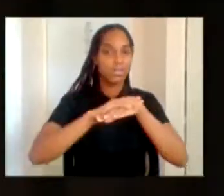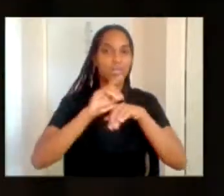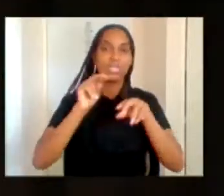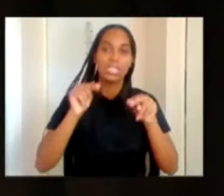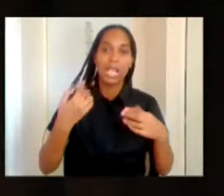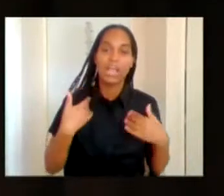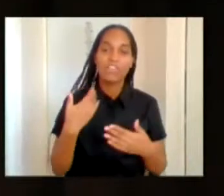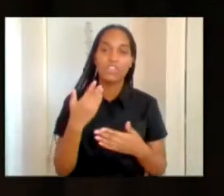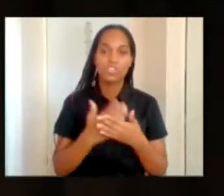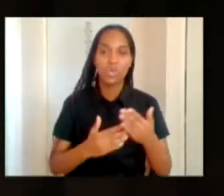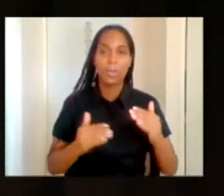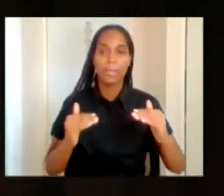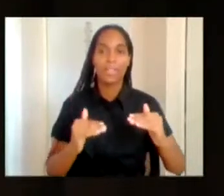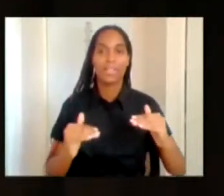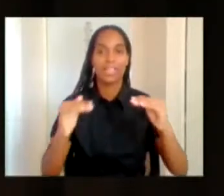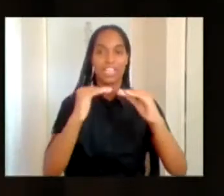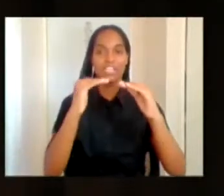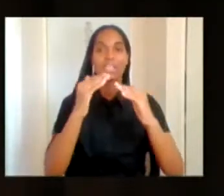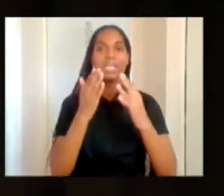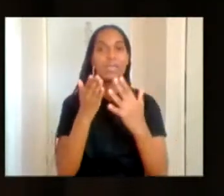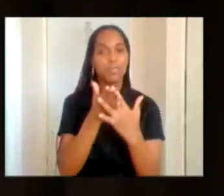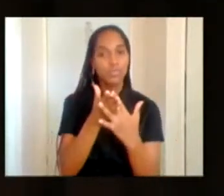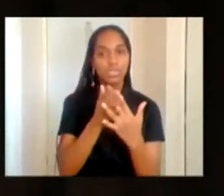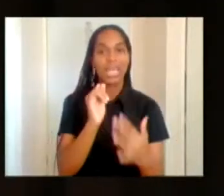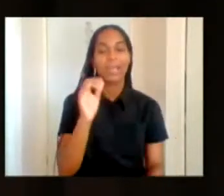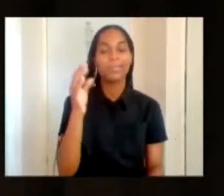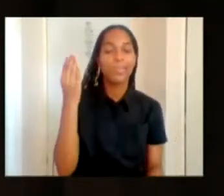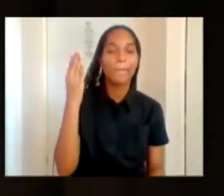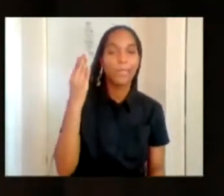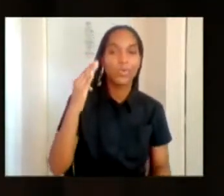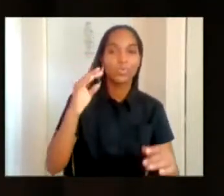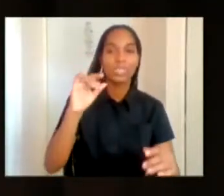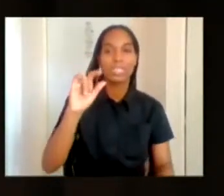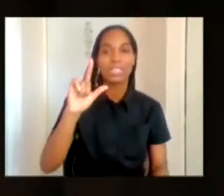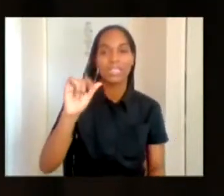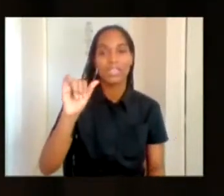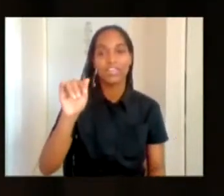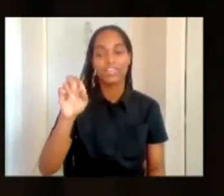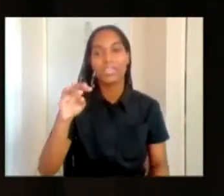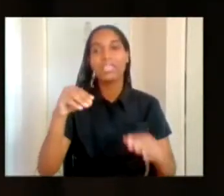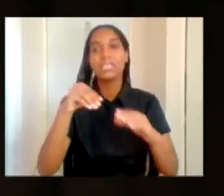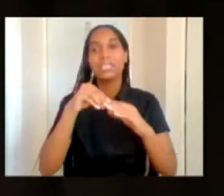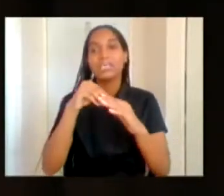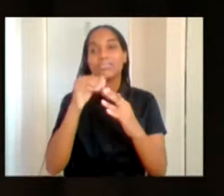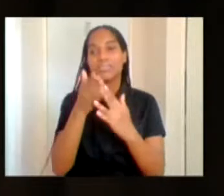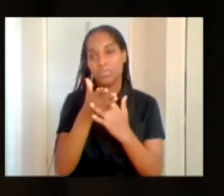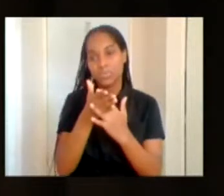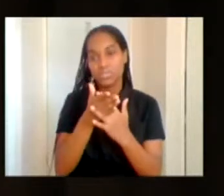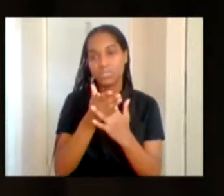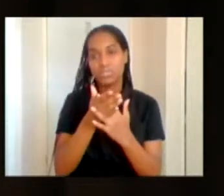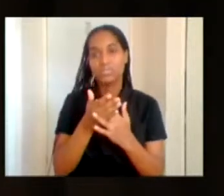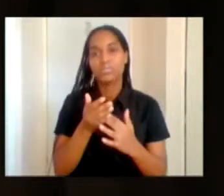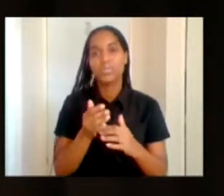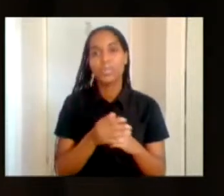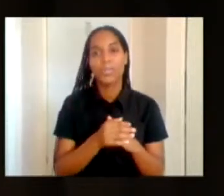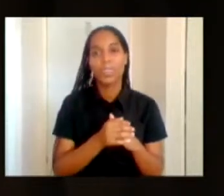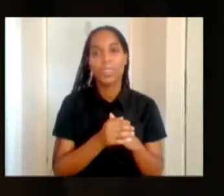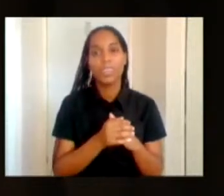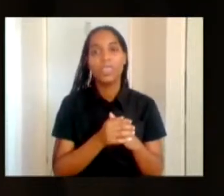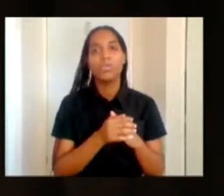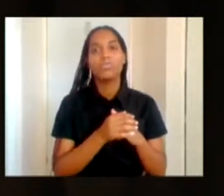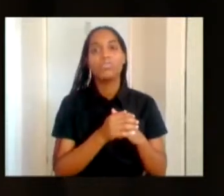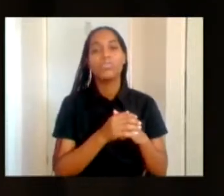layer in between, like a glue layer in between the kind of this, like the kind of, file breakdown into